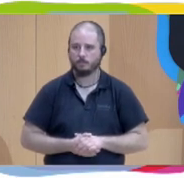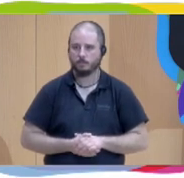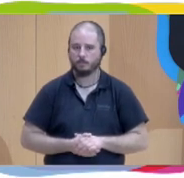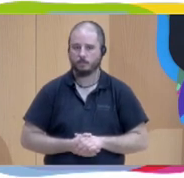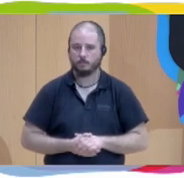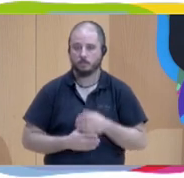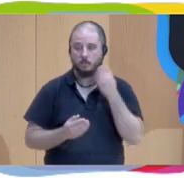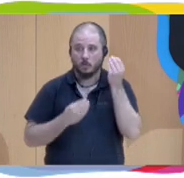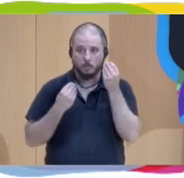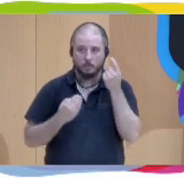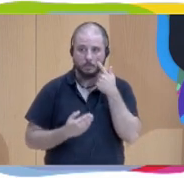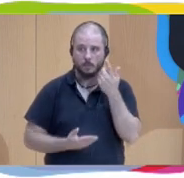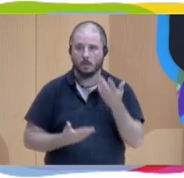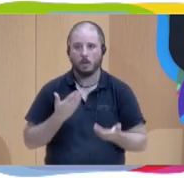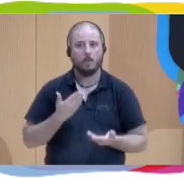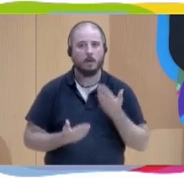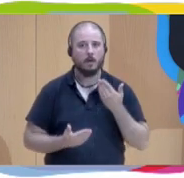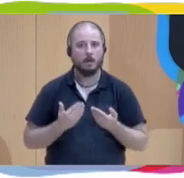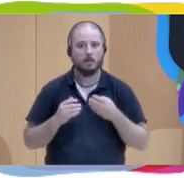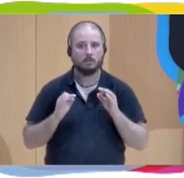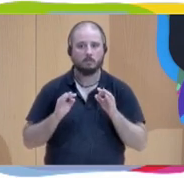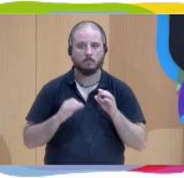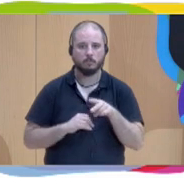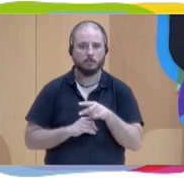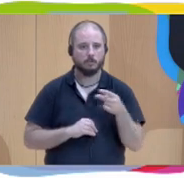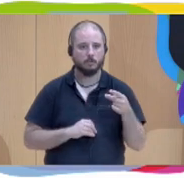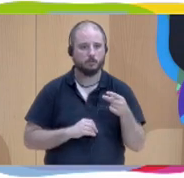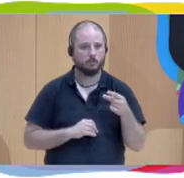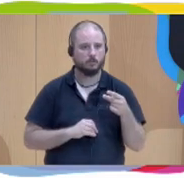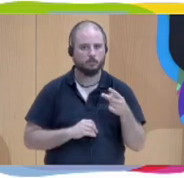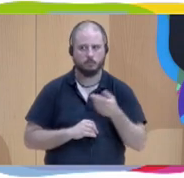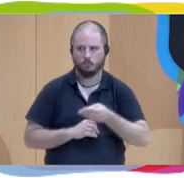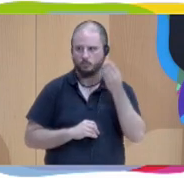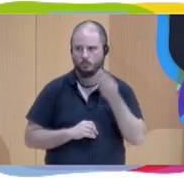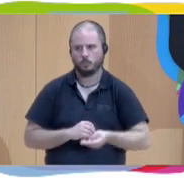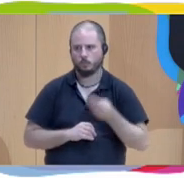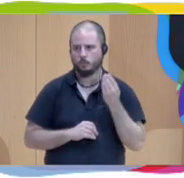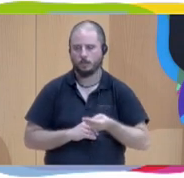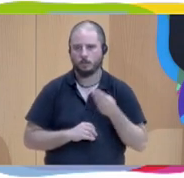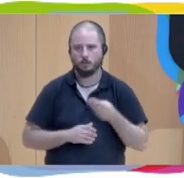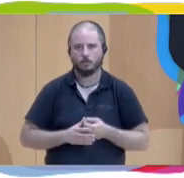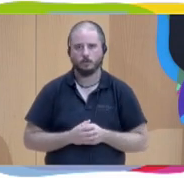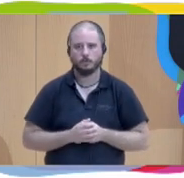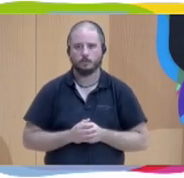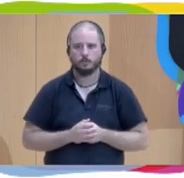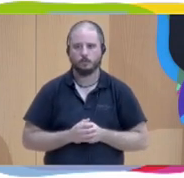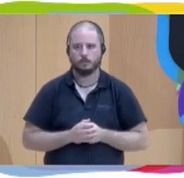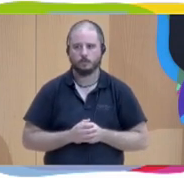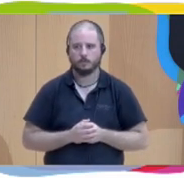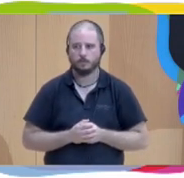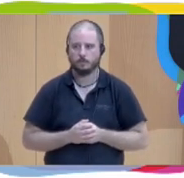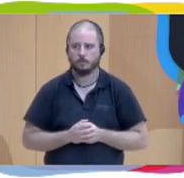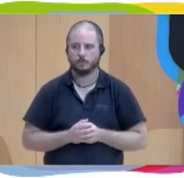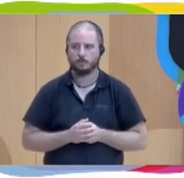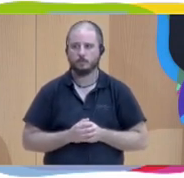are really well and the people have been committed throughout the process and I